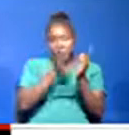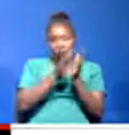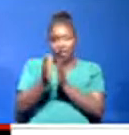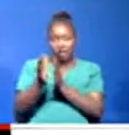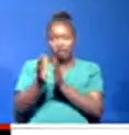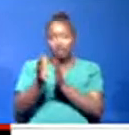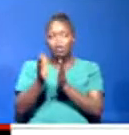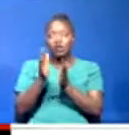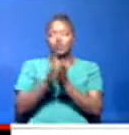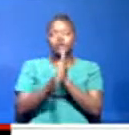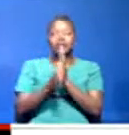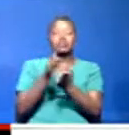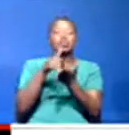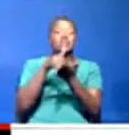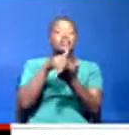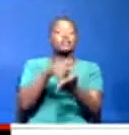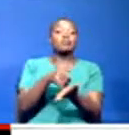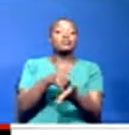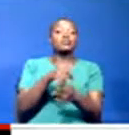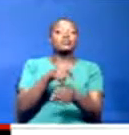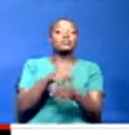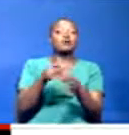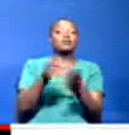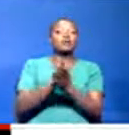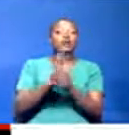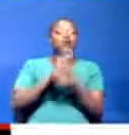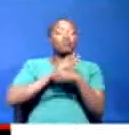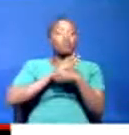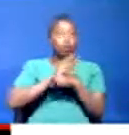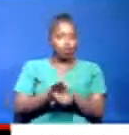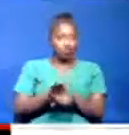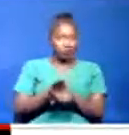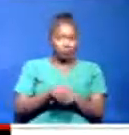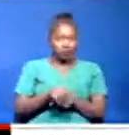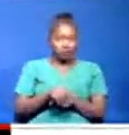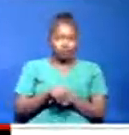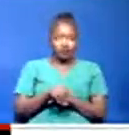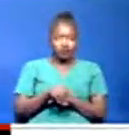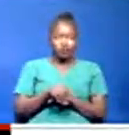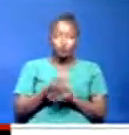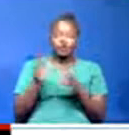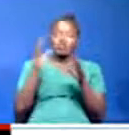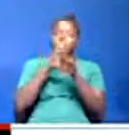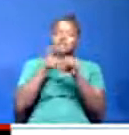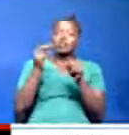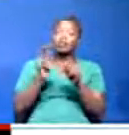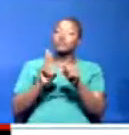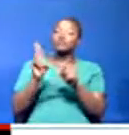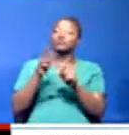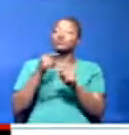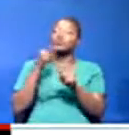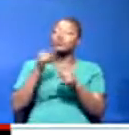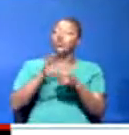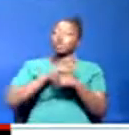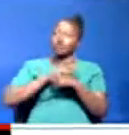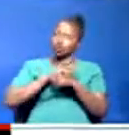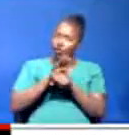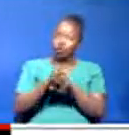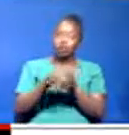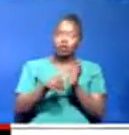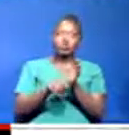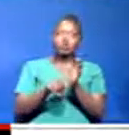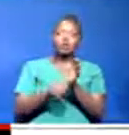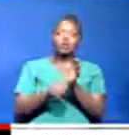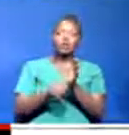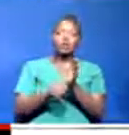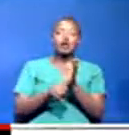without disruptions during the pandemic. President Uhuru Kenyatta says the COVID-19 pandemic has